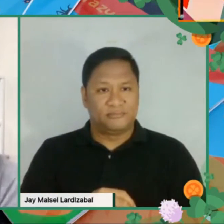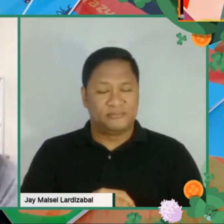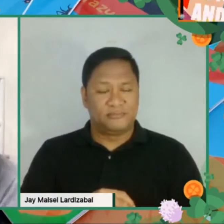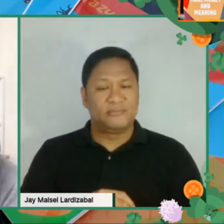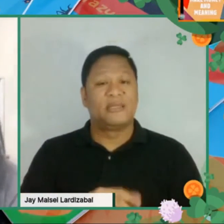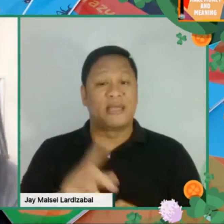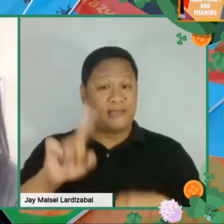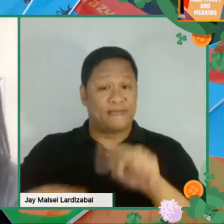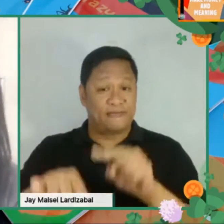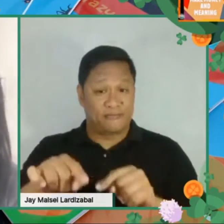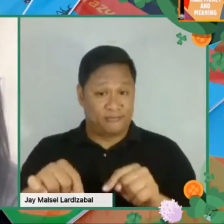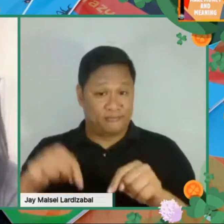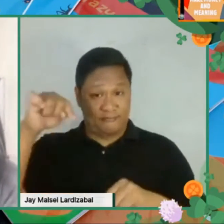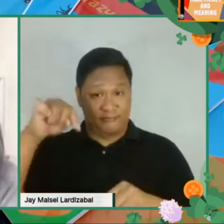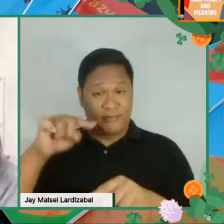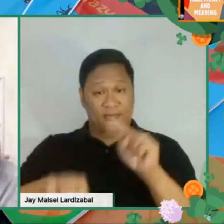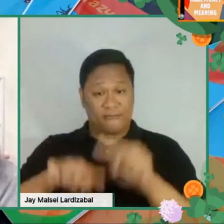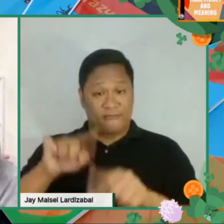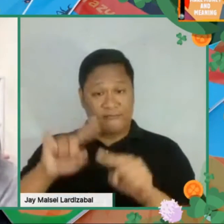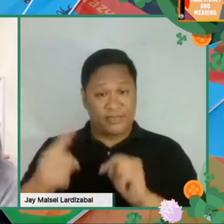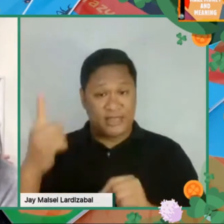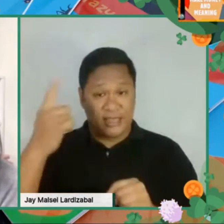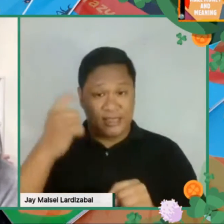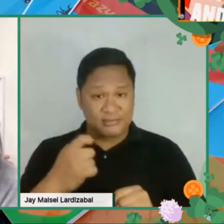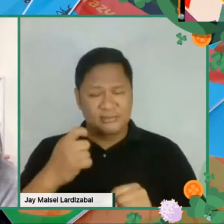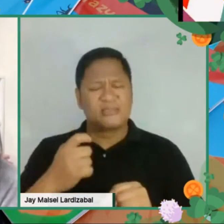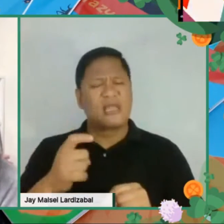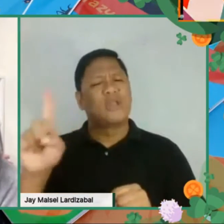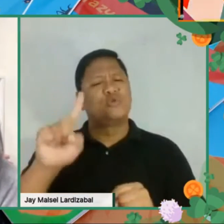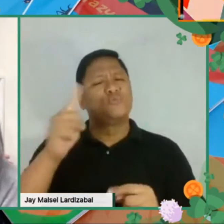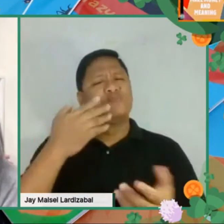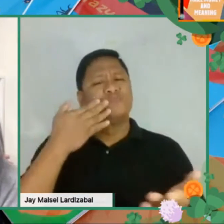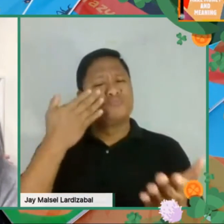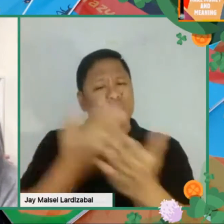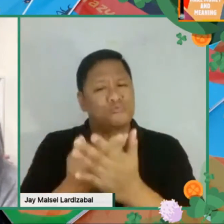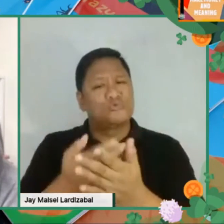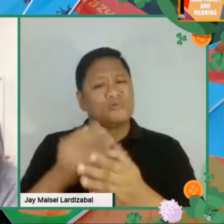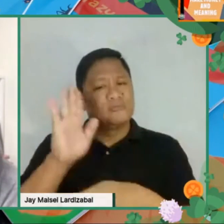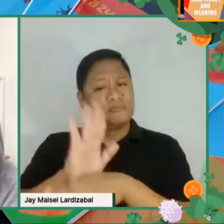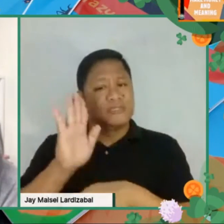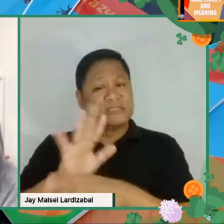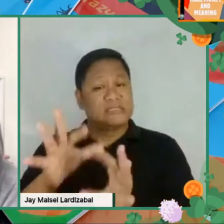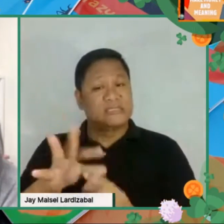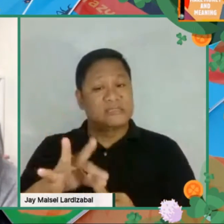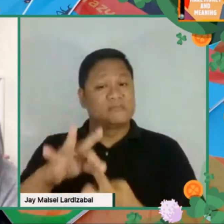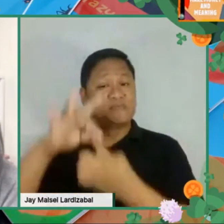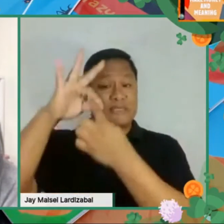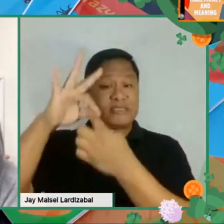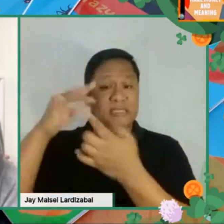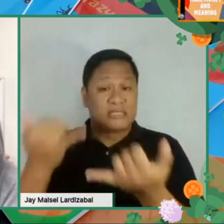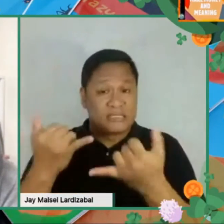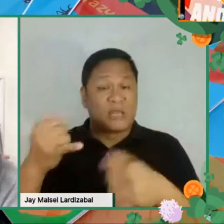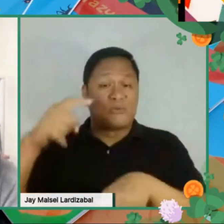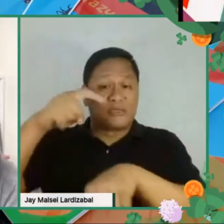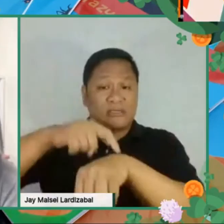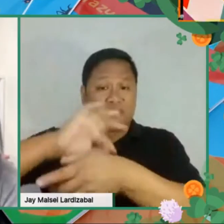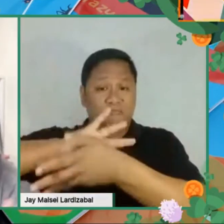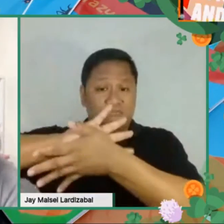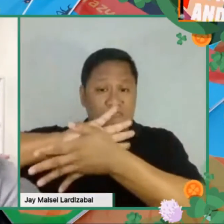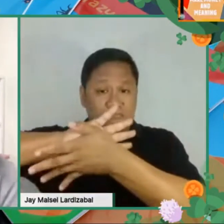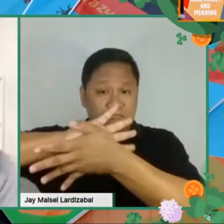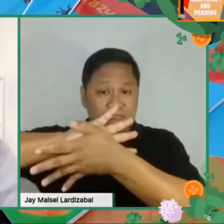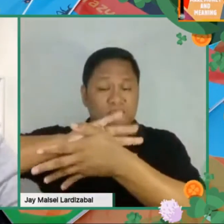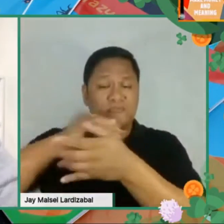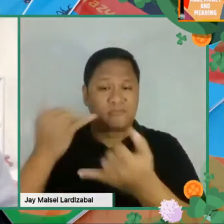me, Ron, what is a good business in the time of coronavirus? Would you think, do